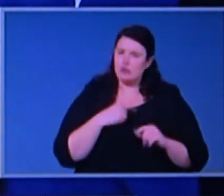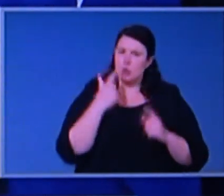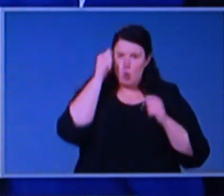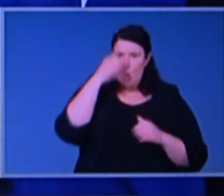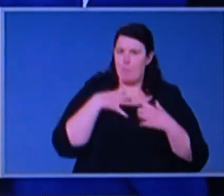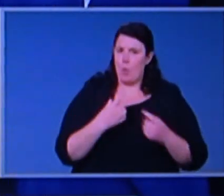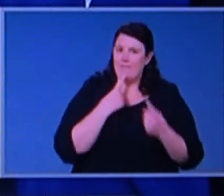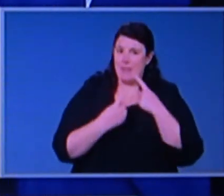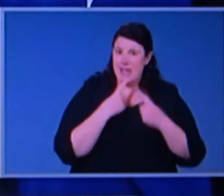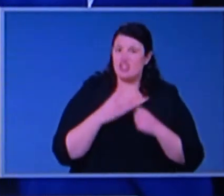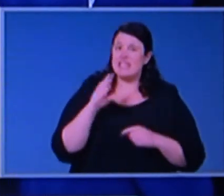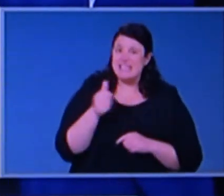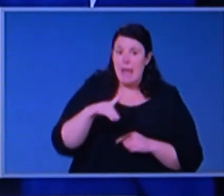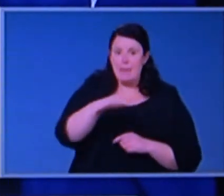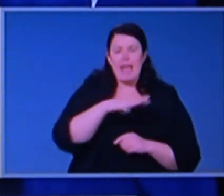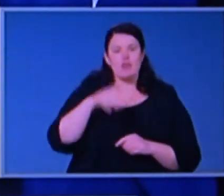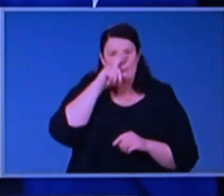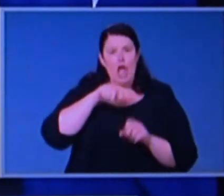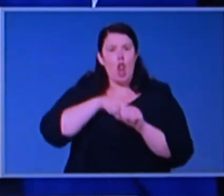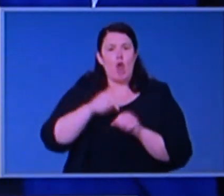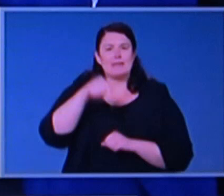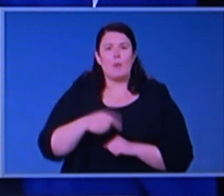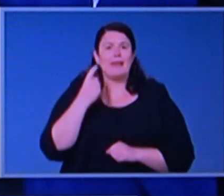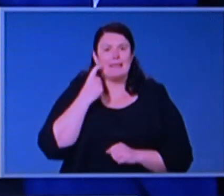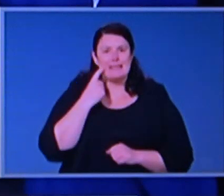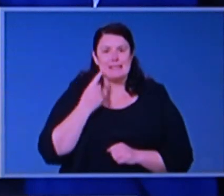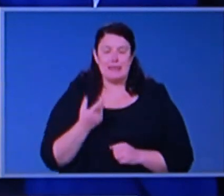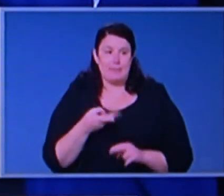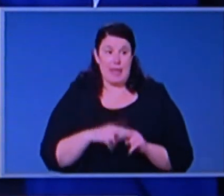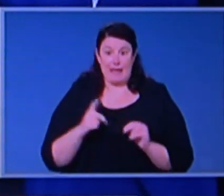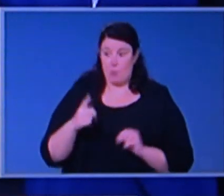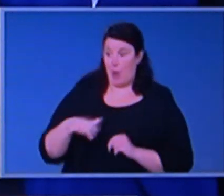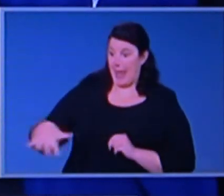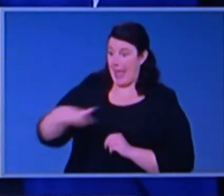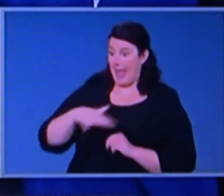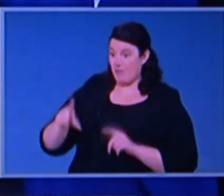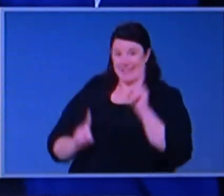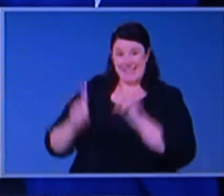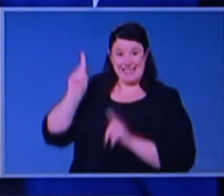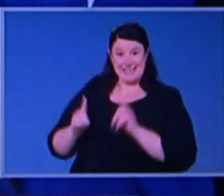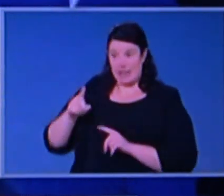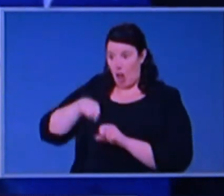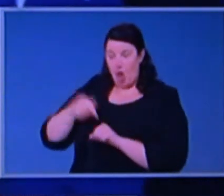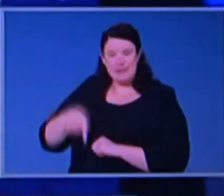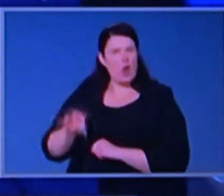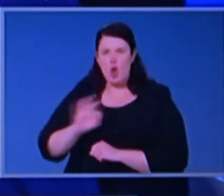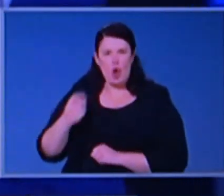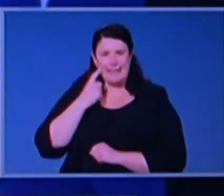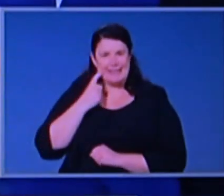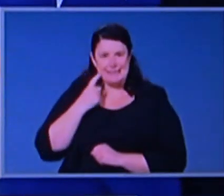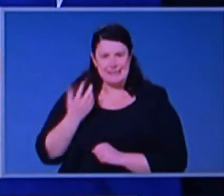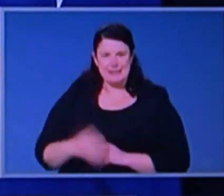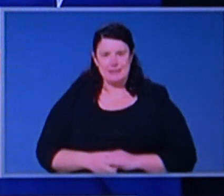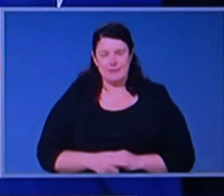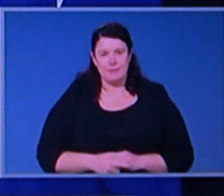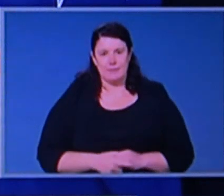can be quite easily isolated. Others in the middle of suburbs or neighbourhoods in major cities, it's very different. What we also want